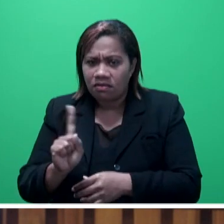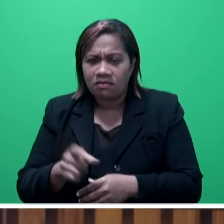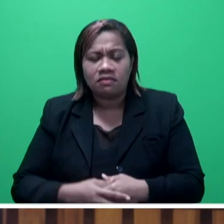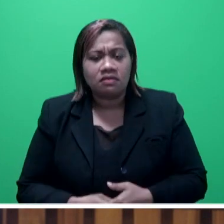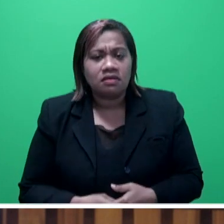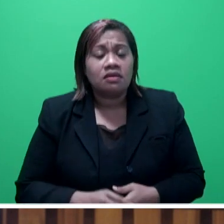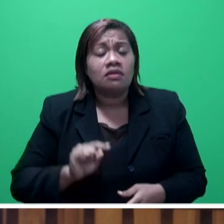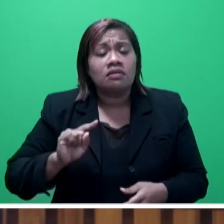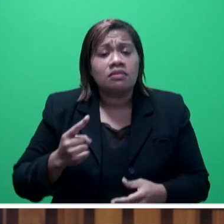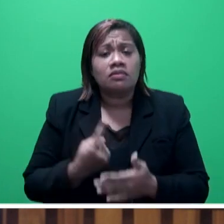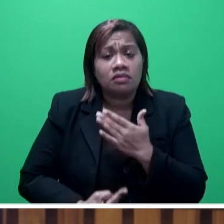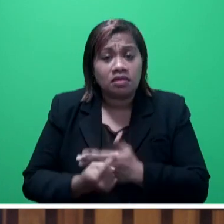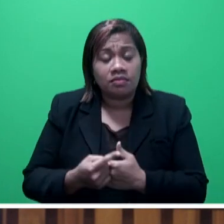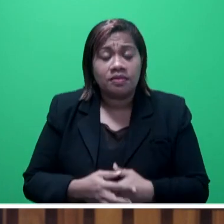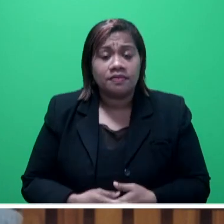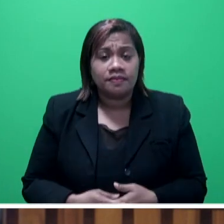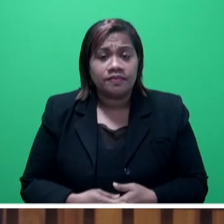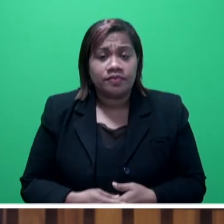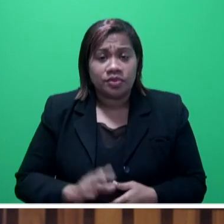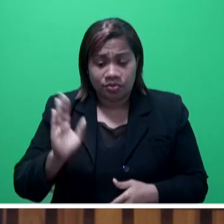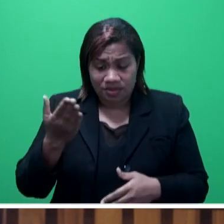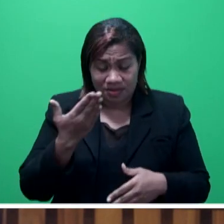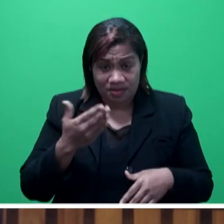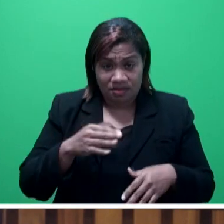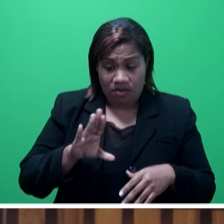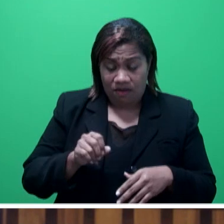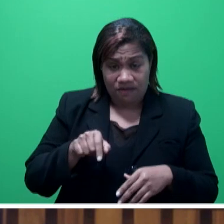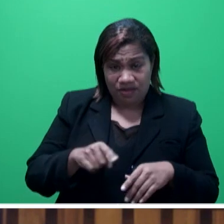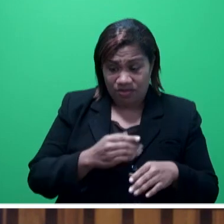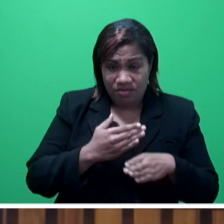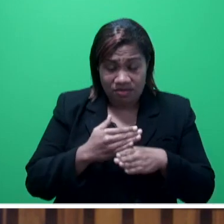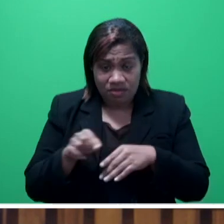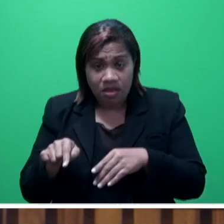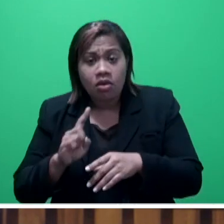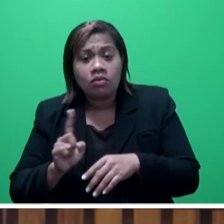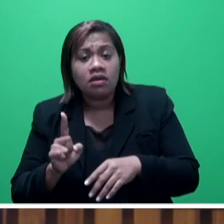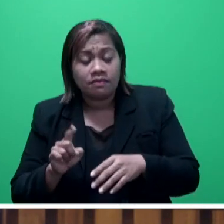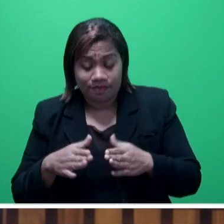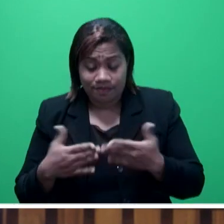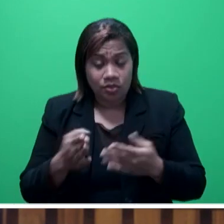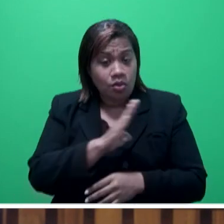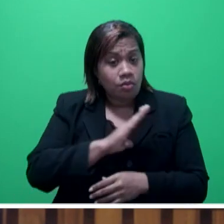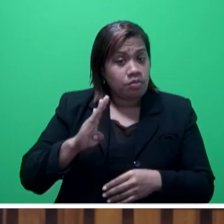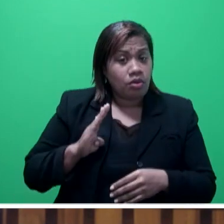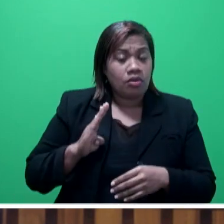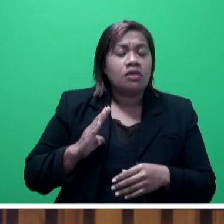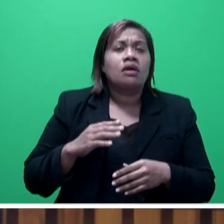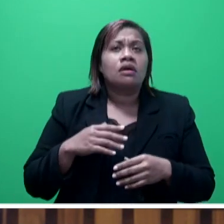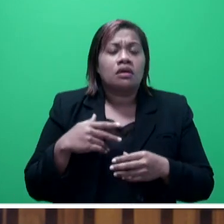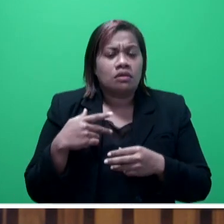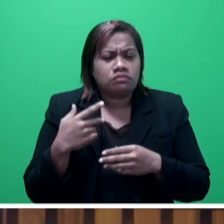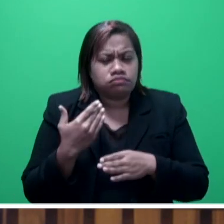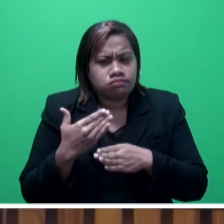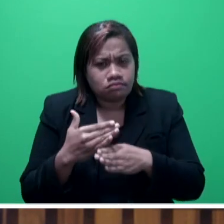as a result of being proactive about it, the current board is in the process of finalizing a